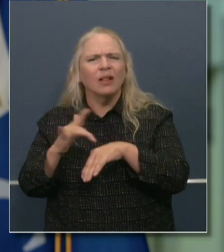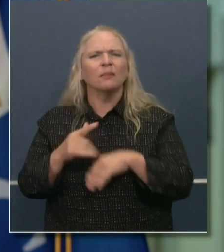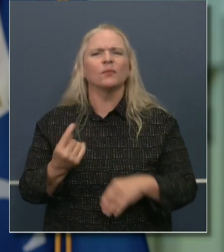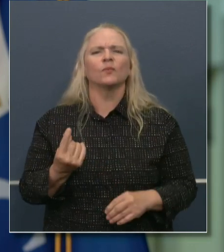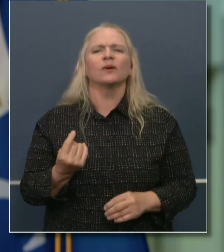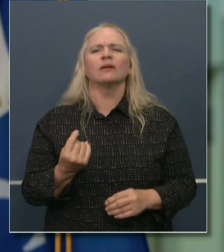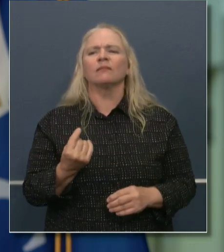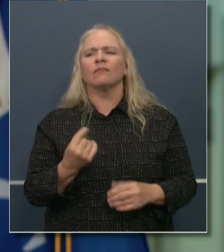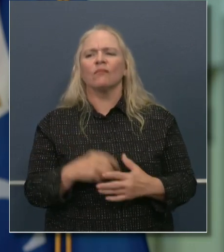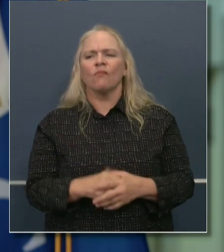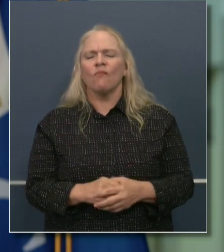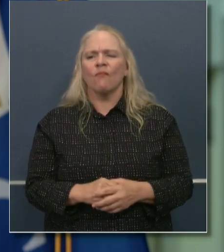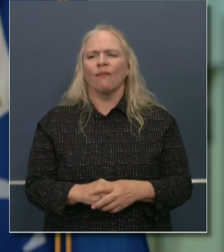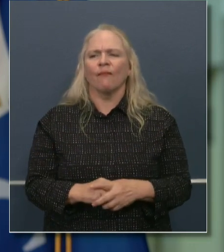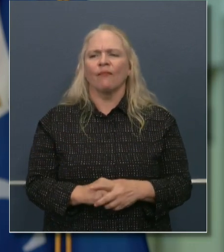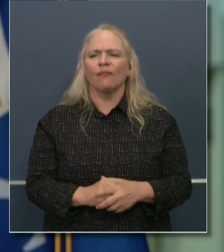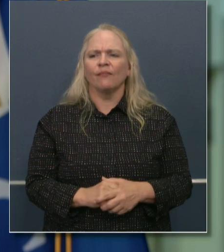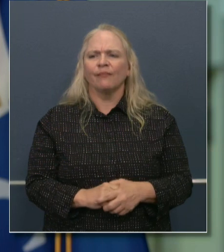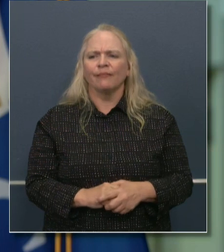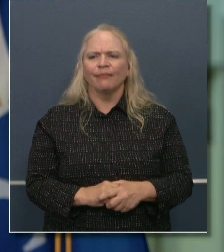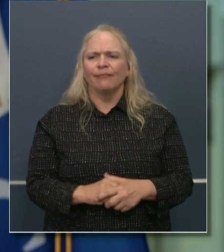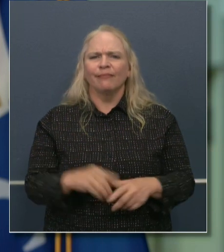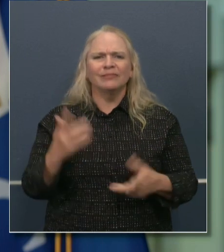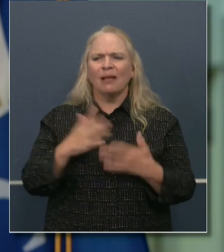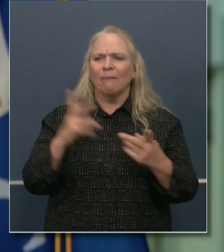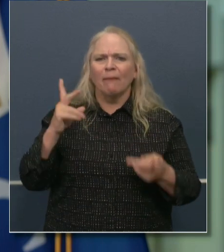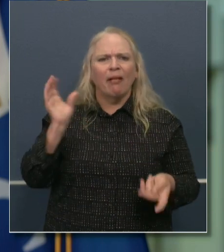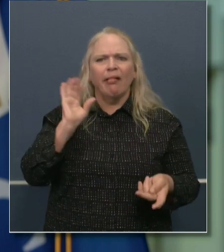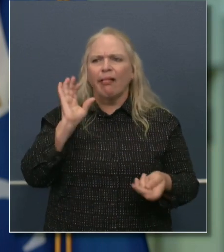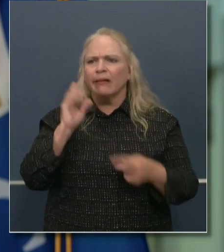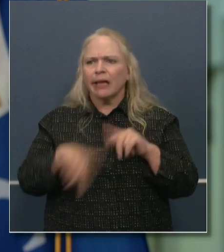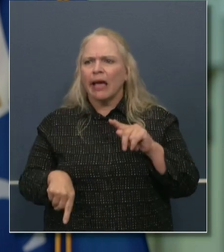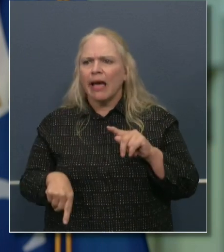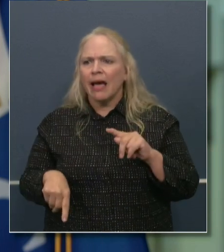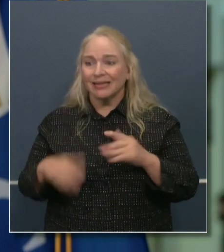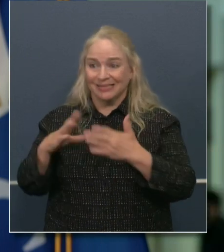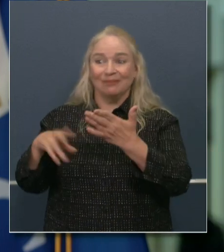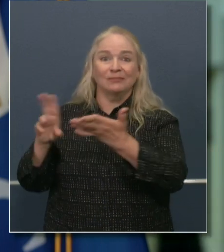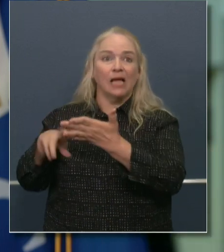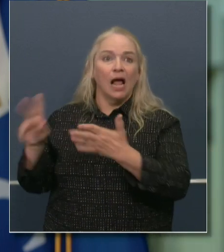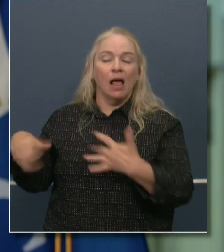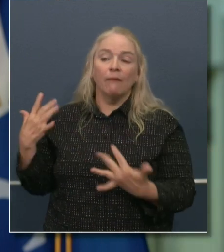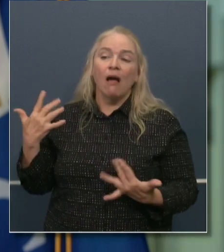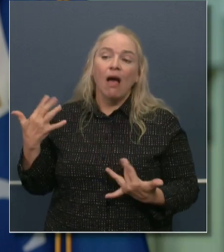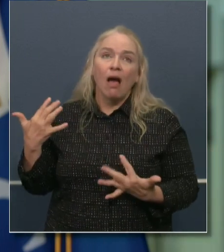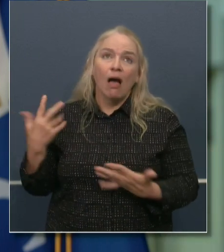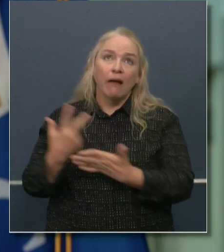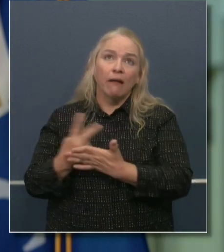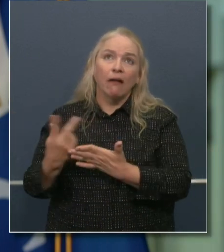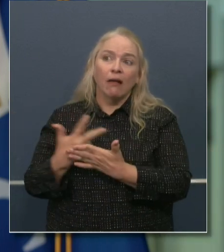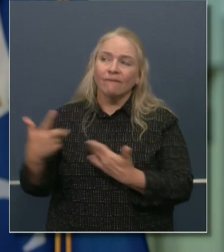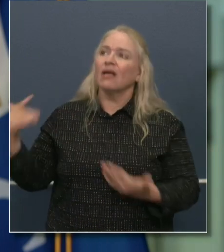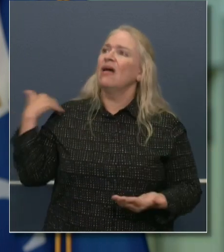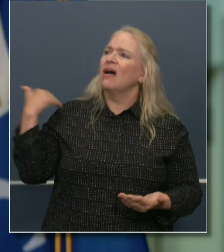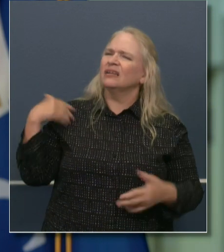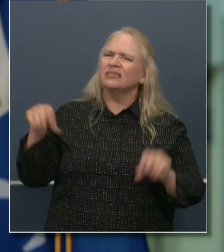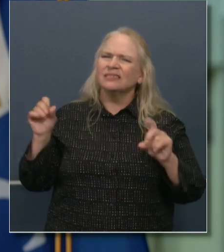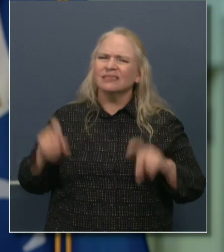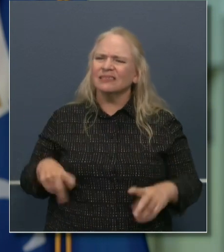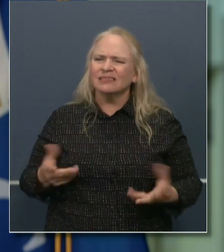on the ground trying to get tests, people talking about waiting weeks. I spoke with a woman today at a pop-up testing site who